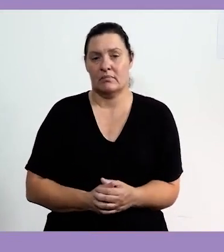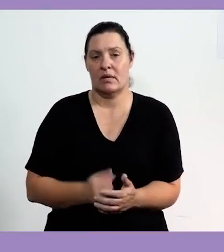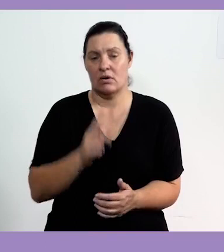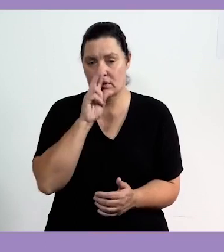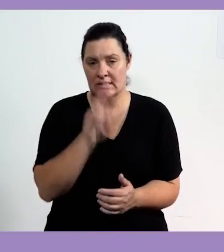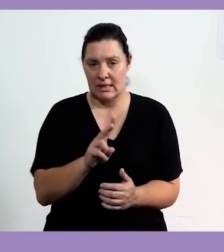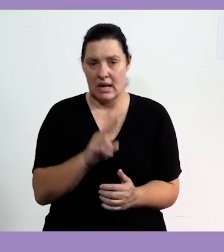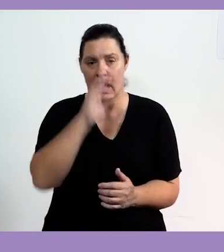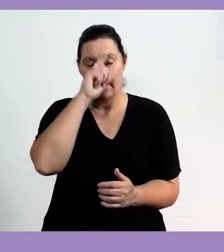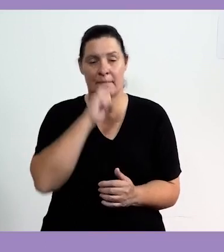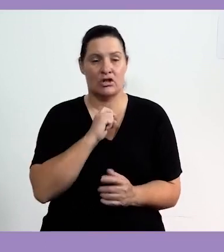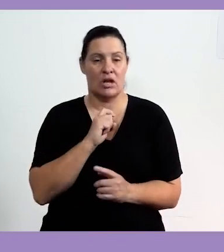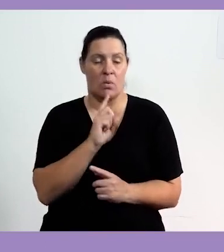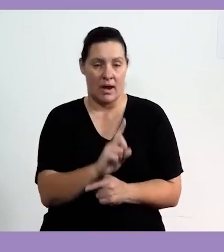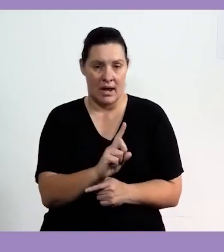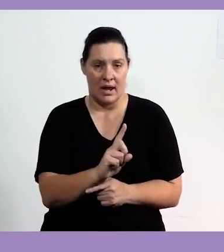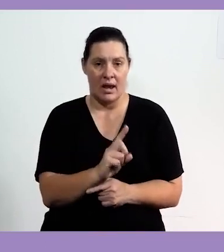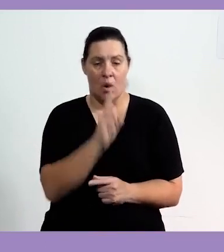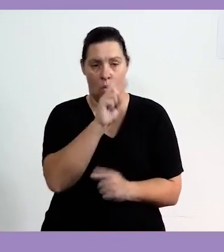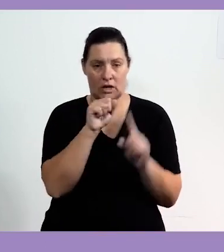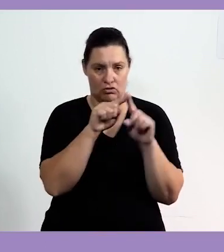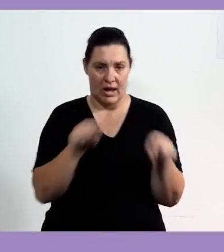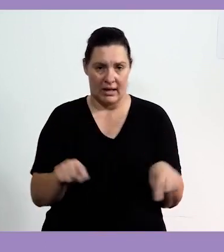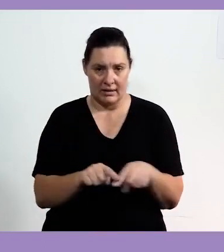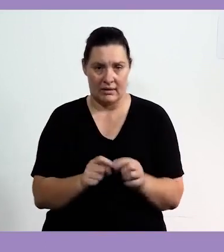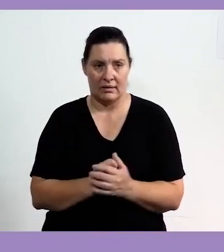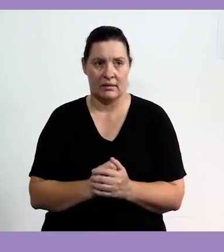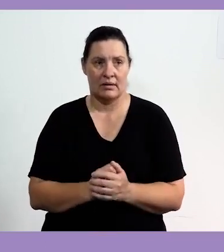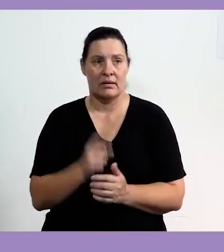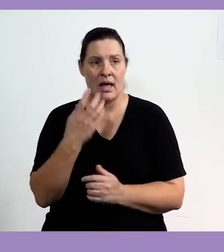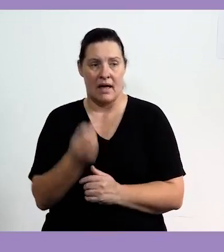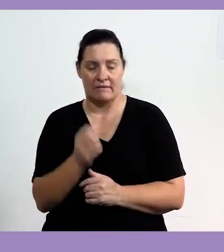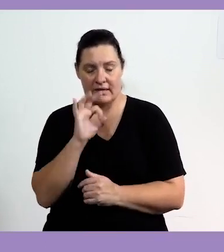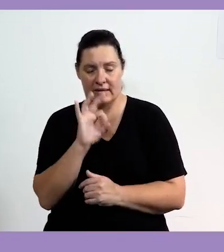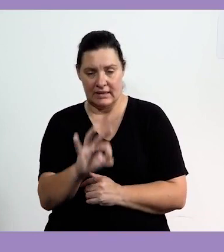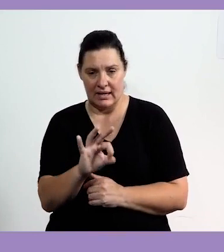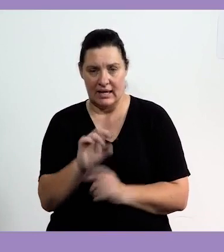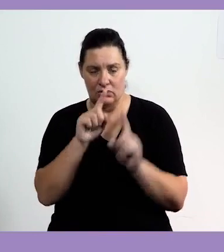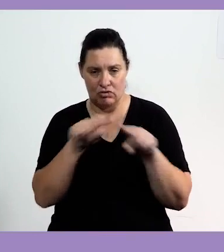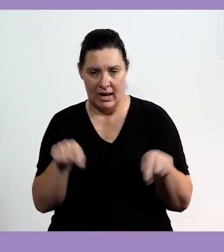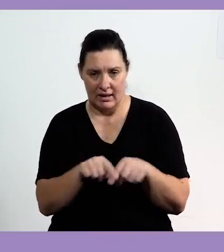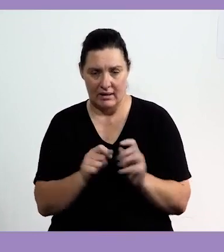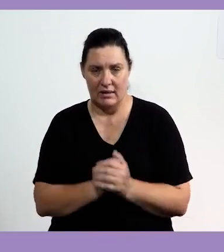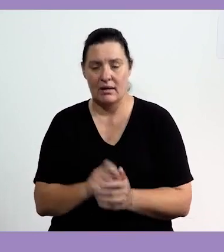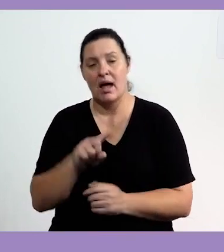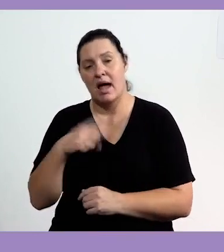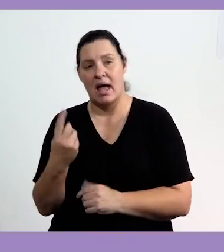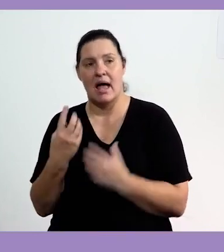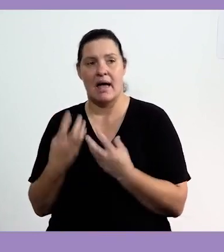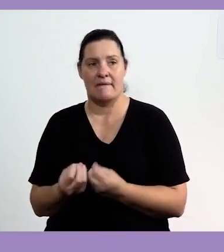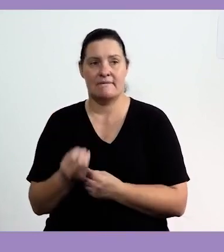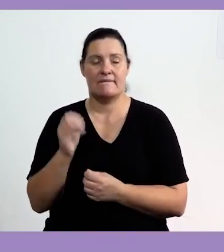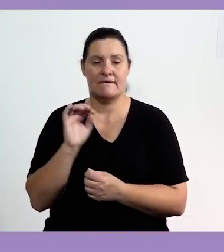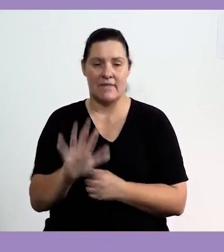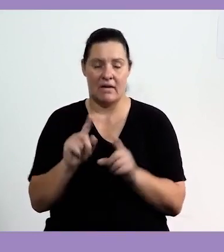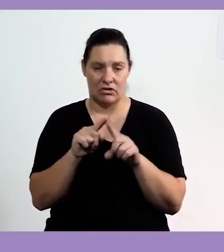So as we can see, our picture number 1 has 1 triangle. This one has 3 triangles. The